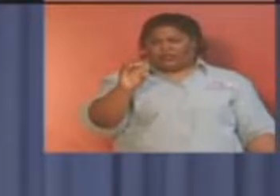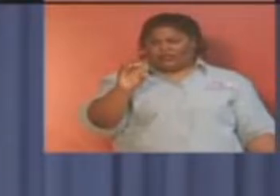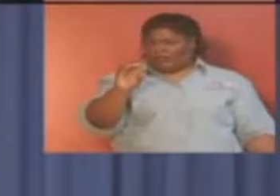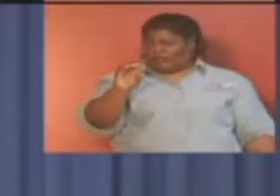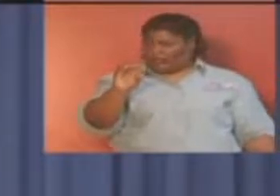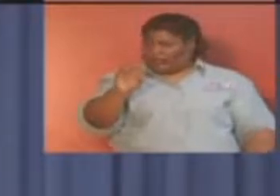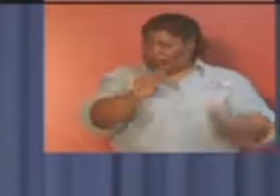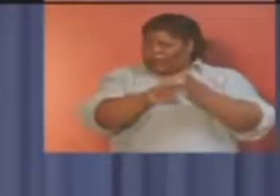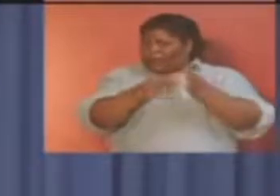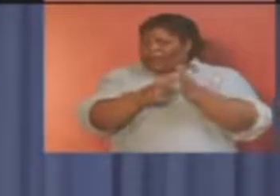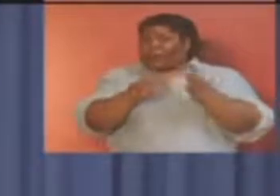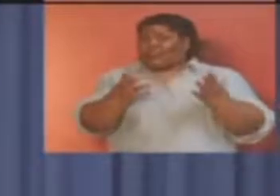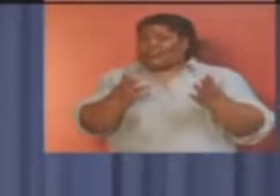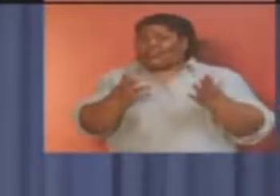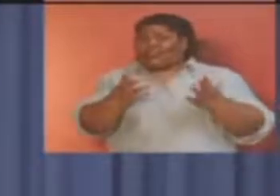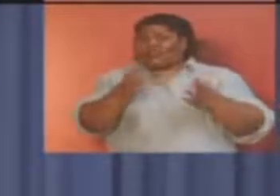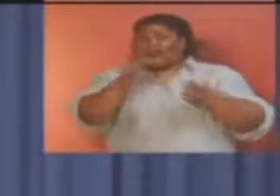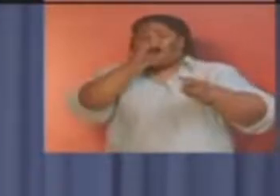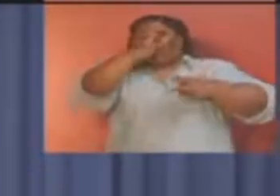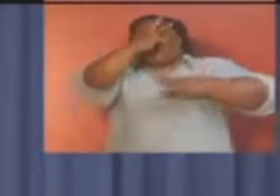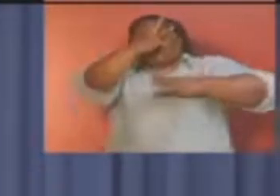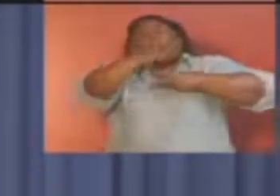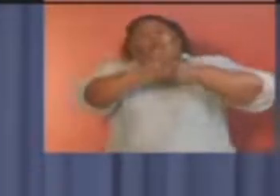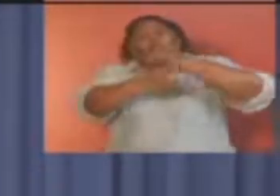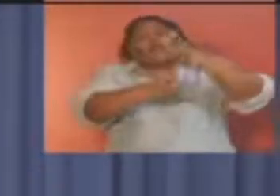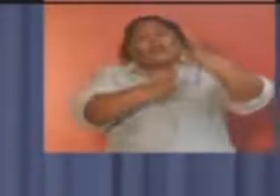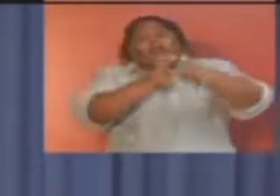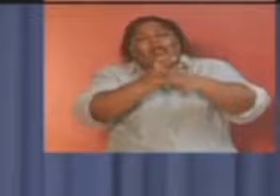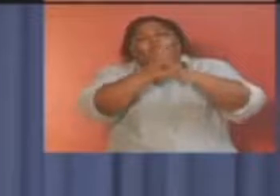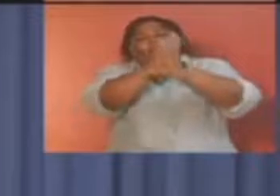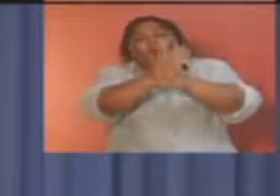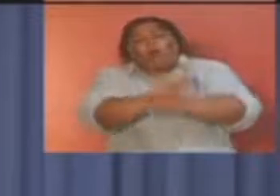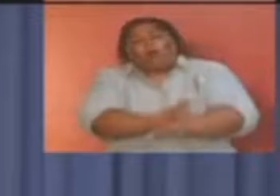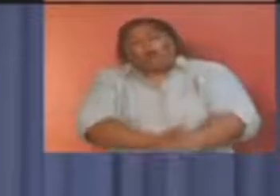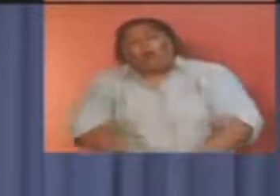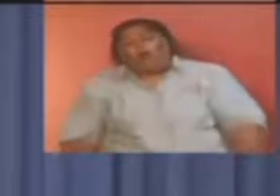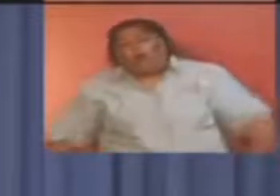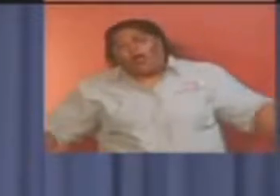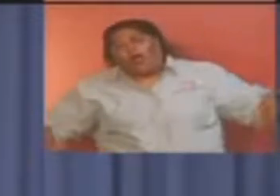course, we have had help from outside in terms of personnel